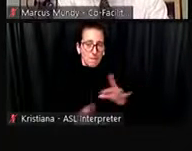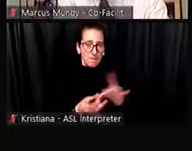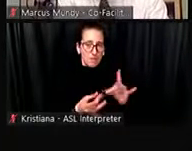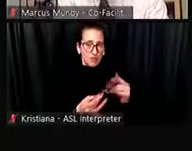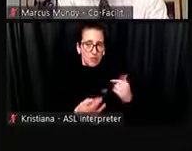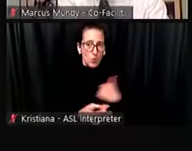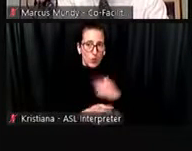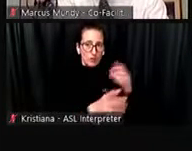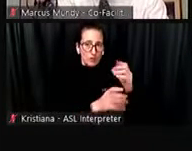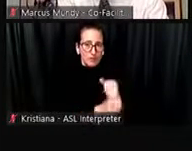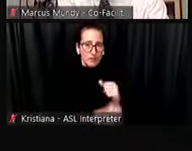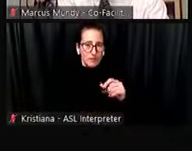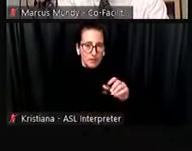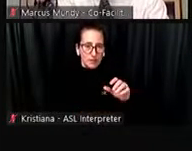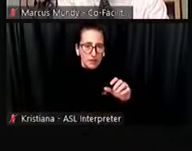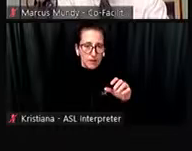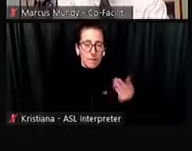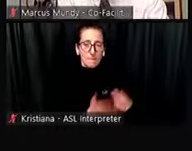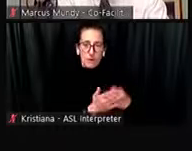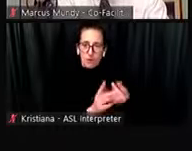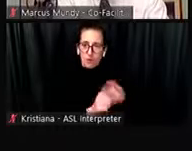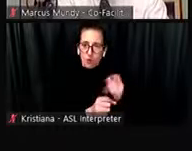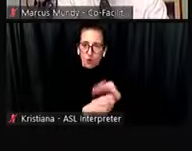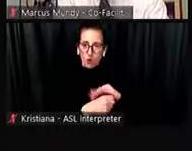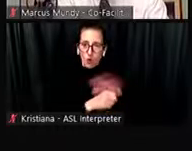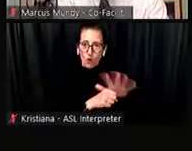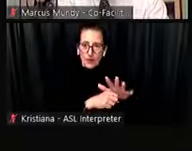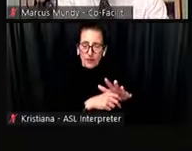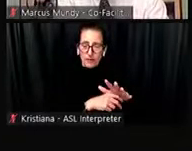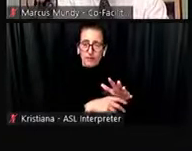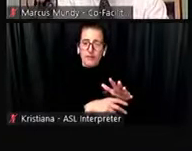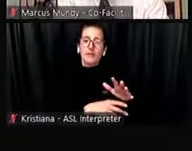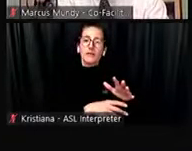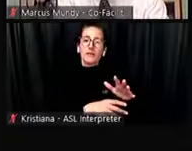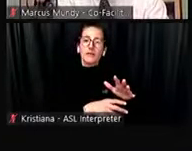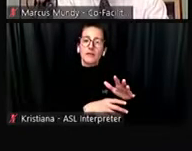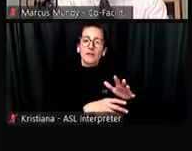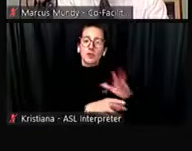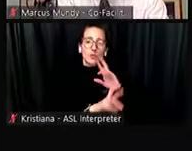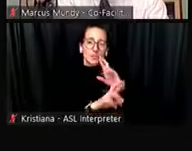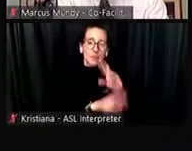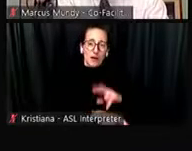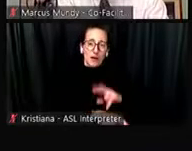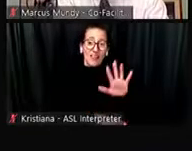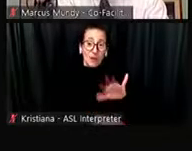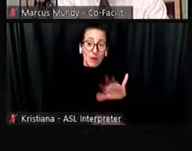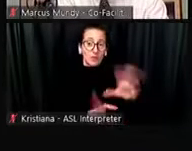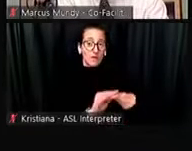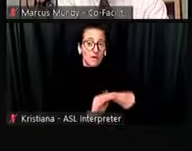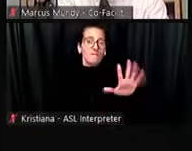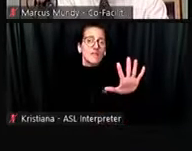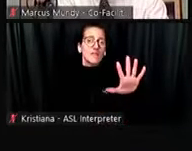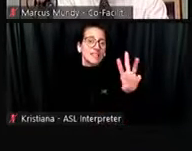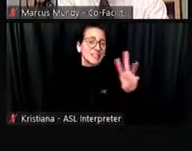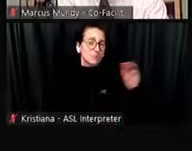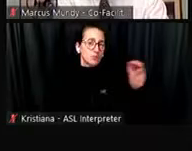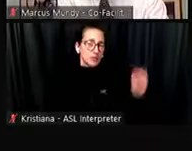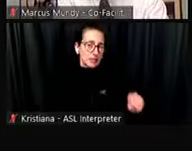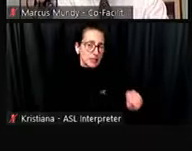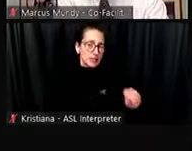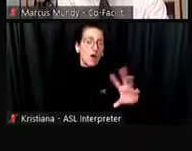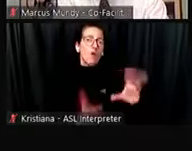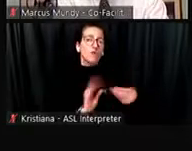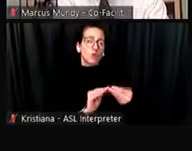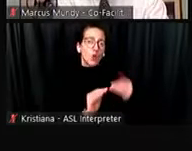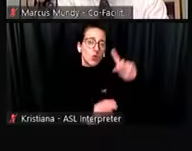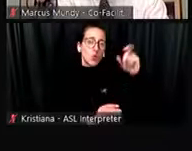Act funding. So that actually took up, in this year, it took up 56% of the total general government. You can see that our general